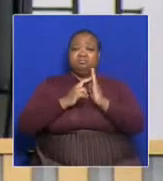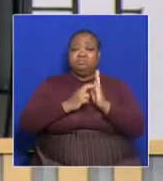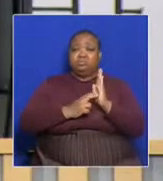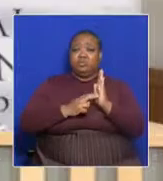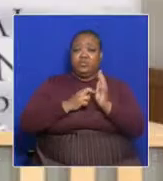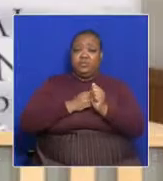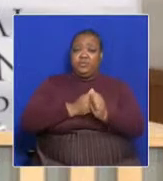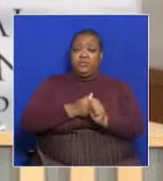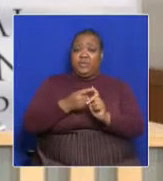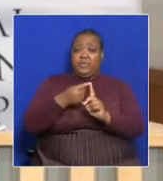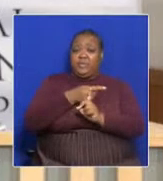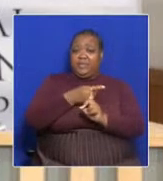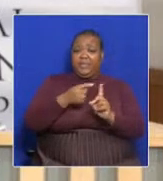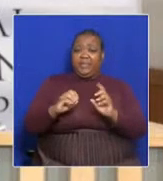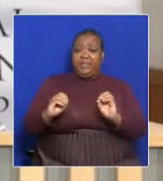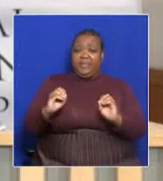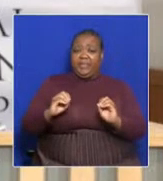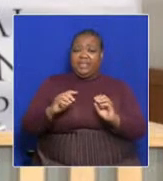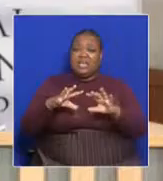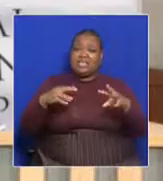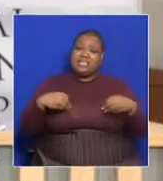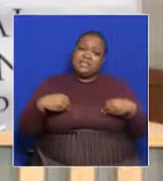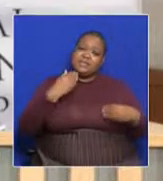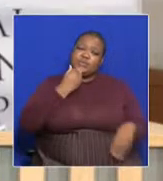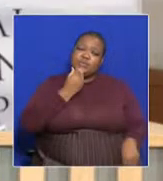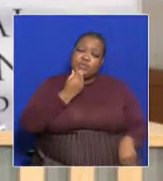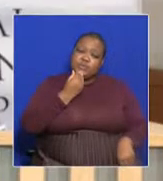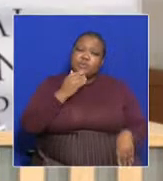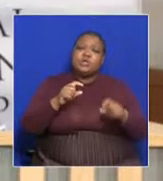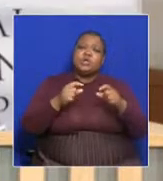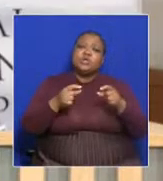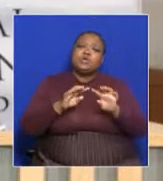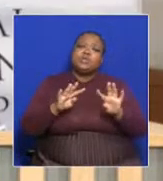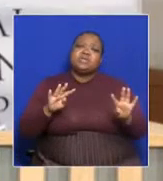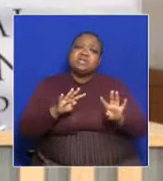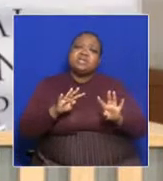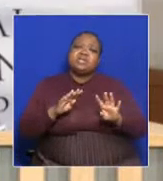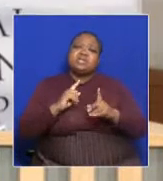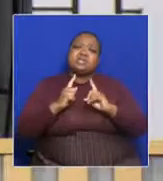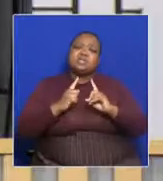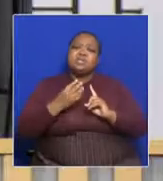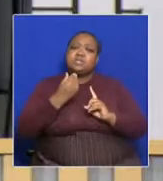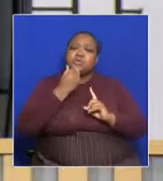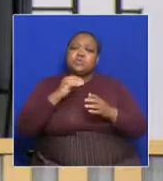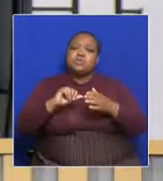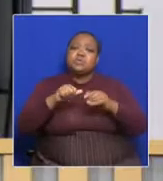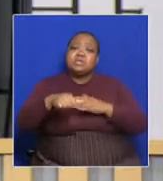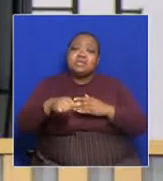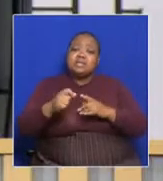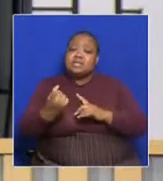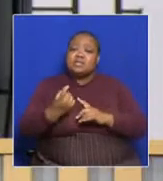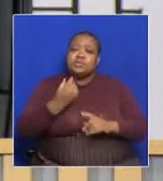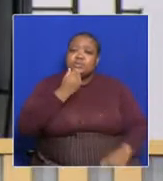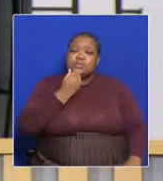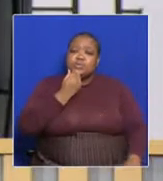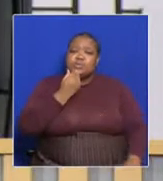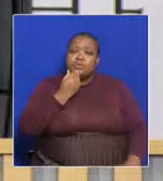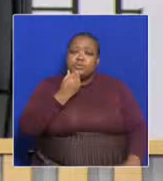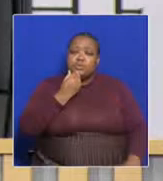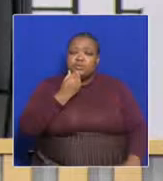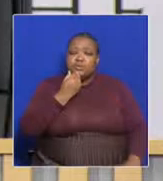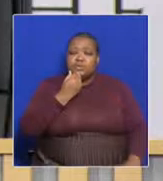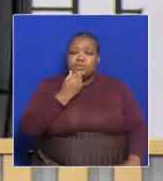because there the commissioners are going to be Okay. interested. Who No, next yes. to have a conversation with? In this case, I think my point is